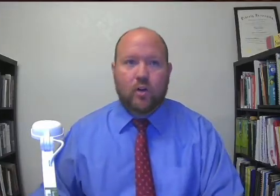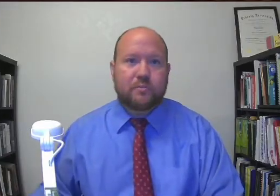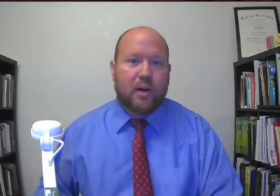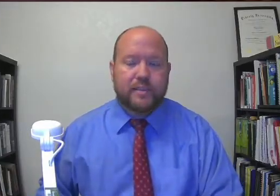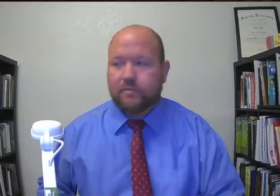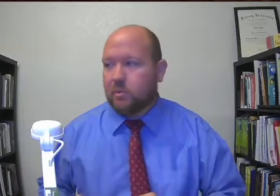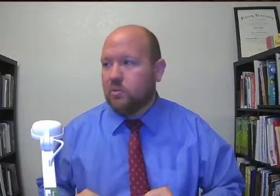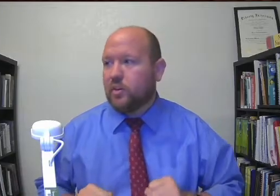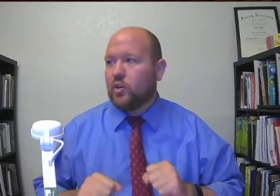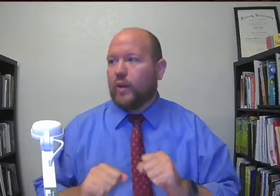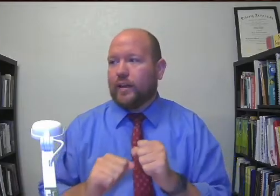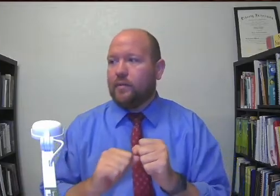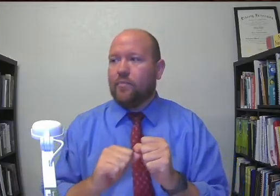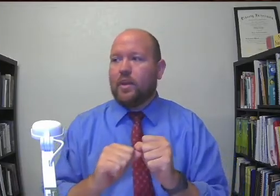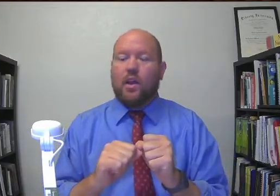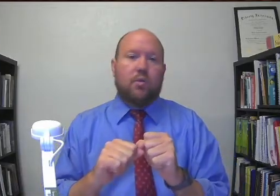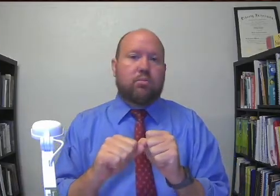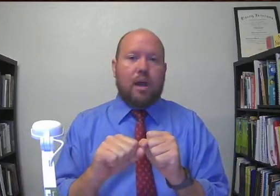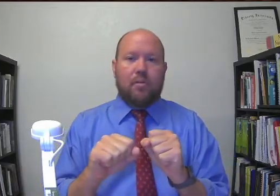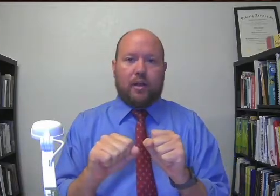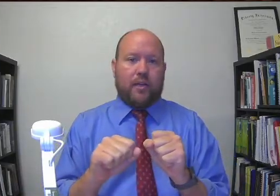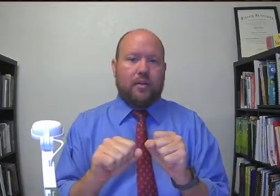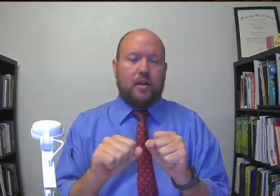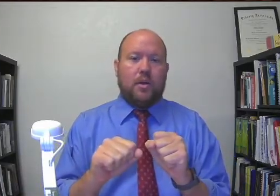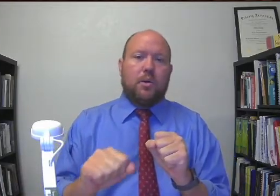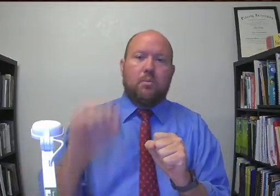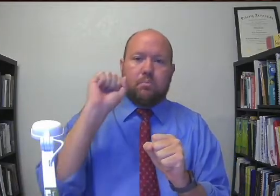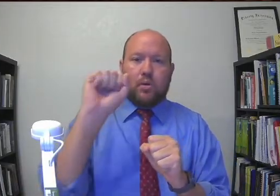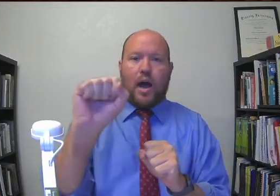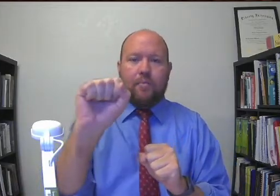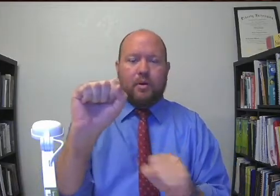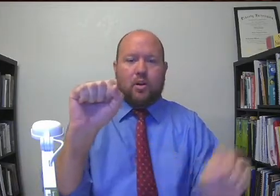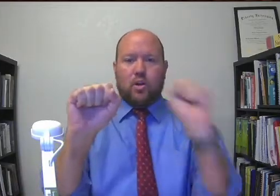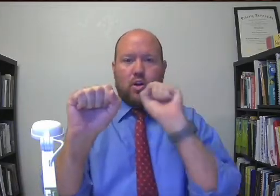You can always pause if I'm moving too quickly. Properly.